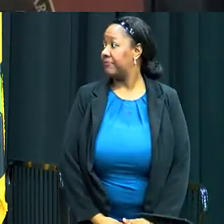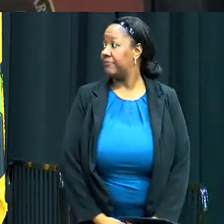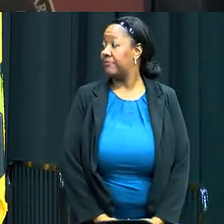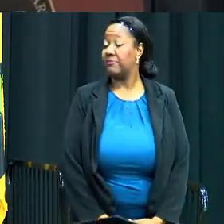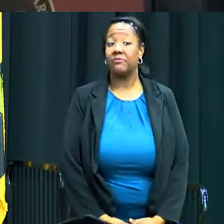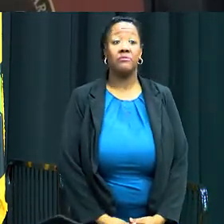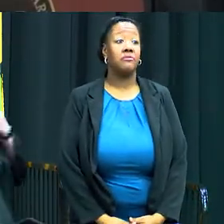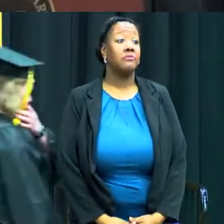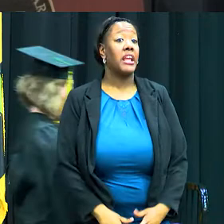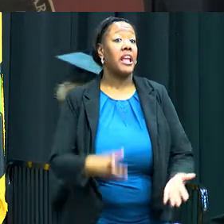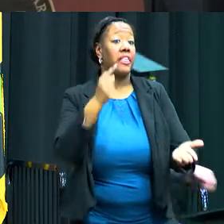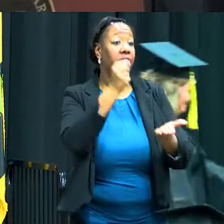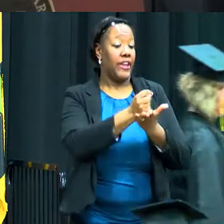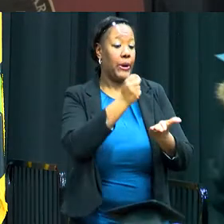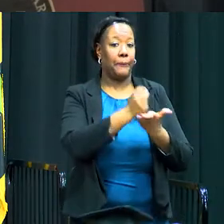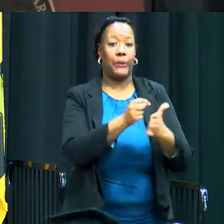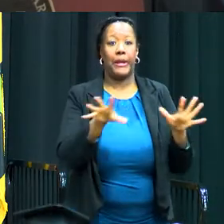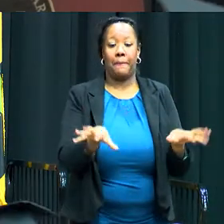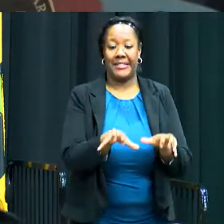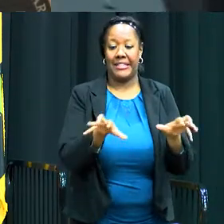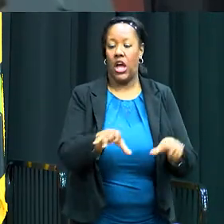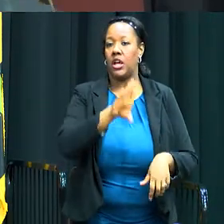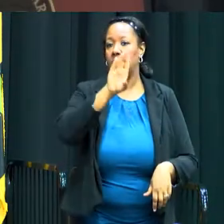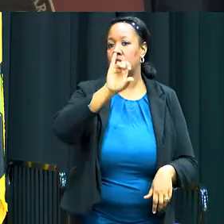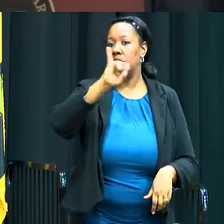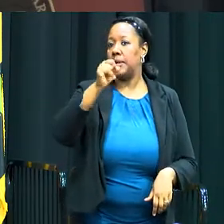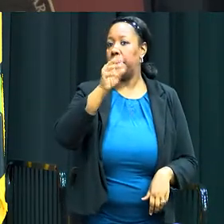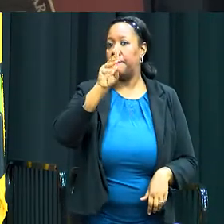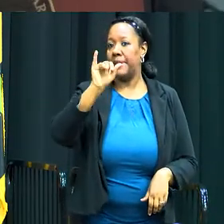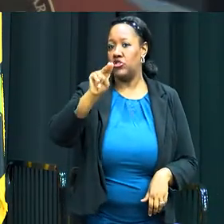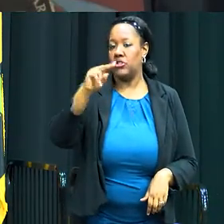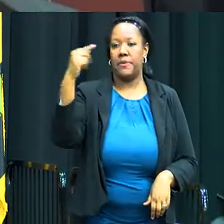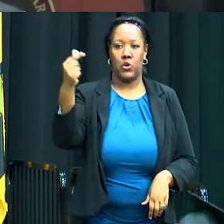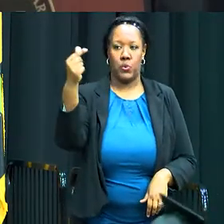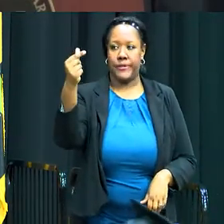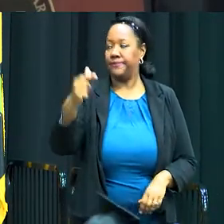Conferring certificates in therapeutic massage, Benjamin R. Van Gordon.